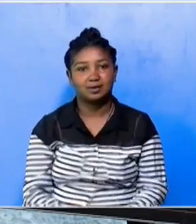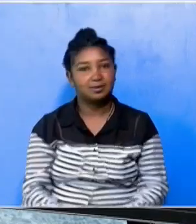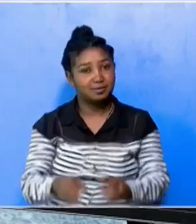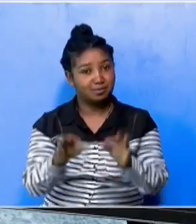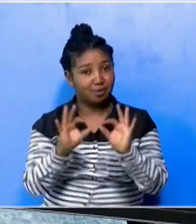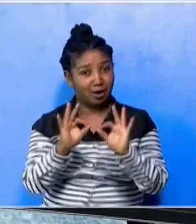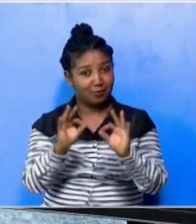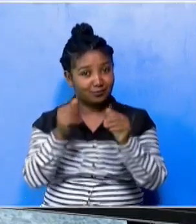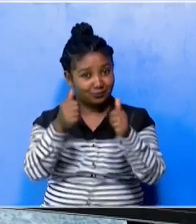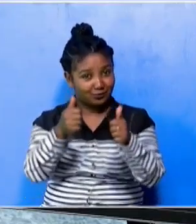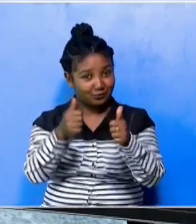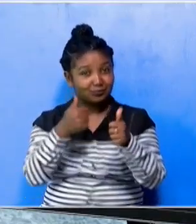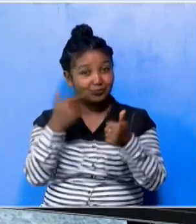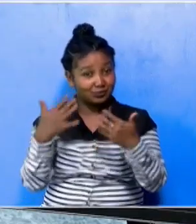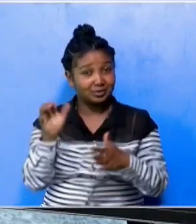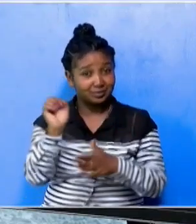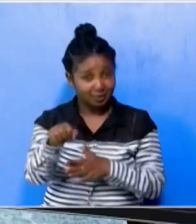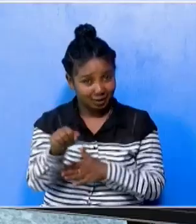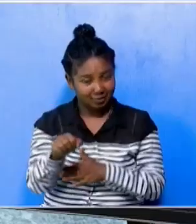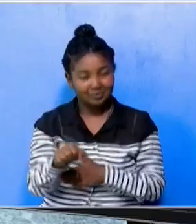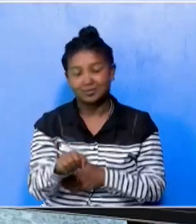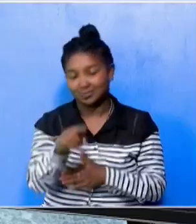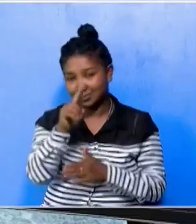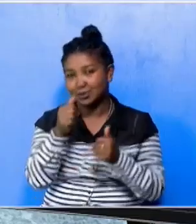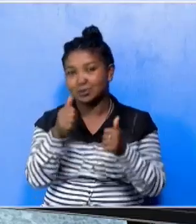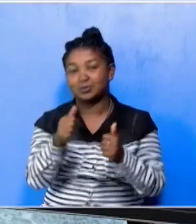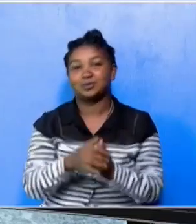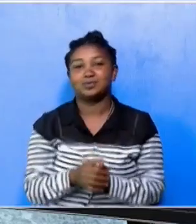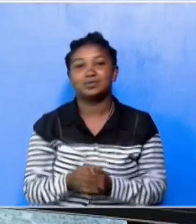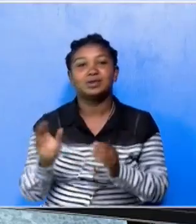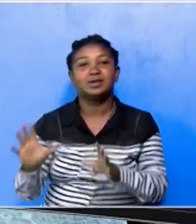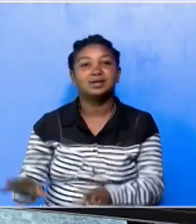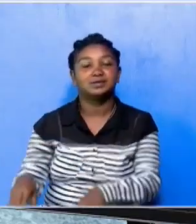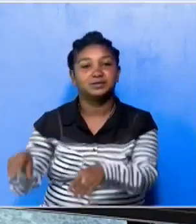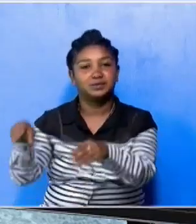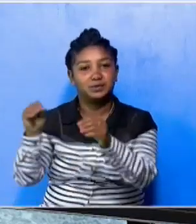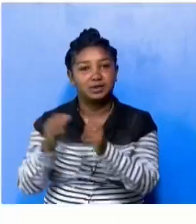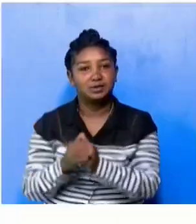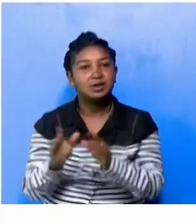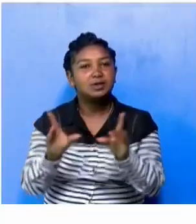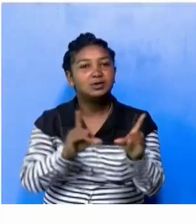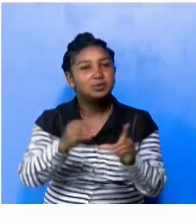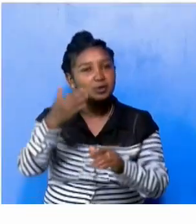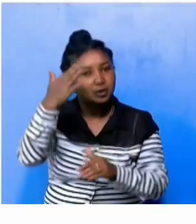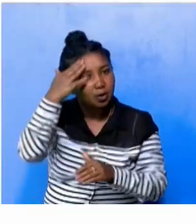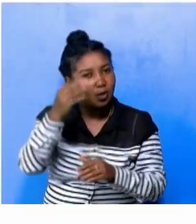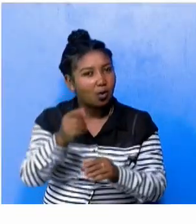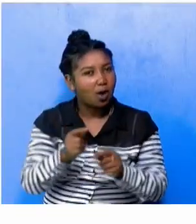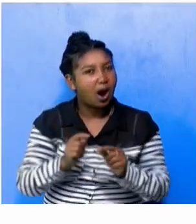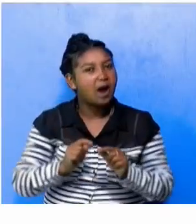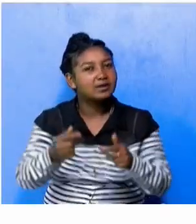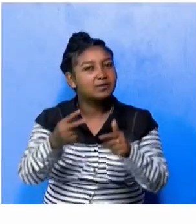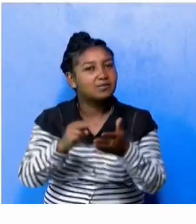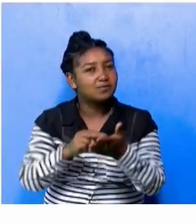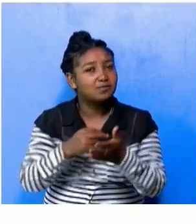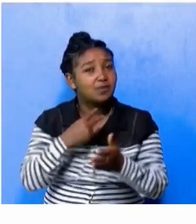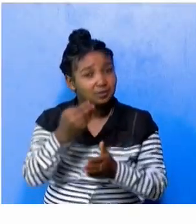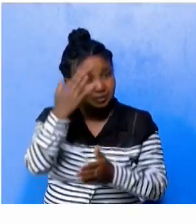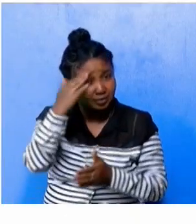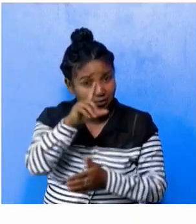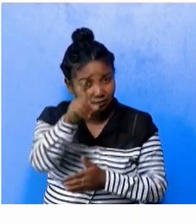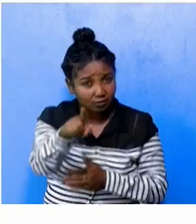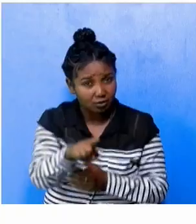Bravo. I hope you told to your parents. Good. Students, do you know what active voice means here?